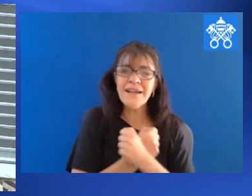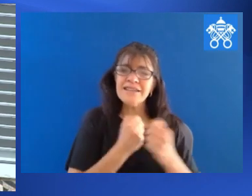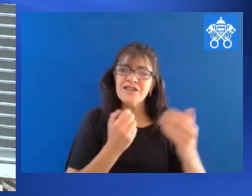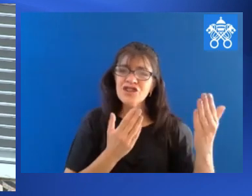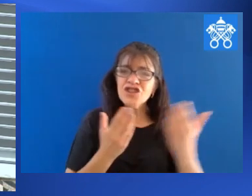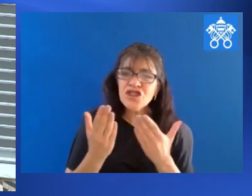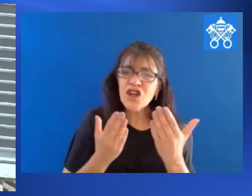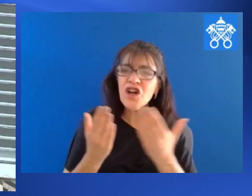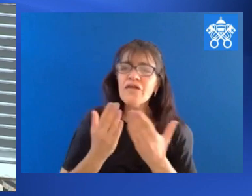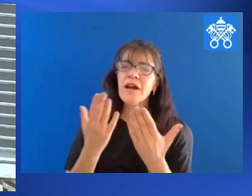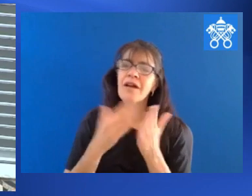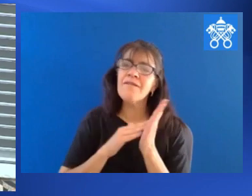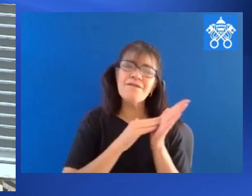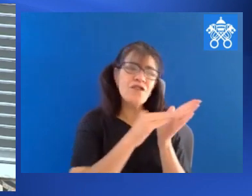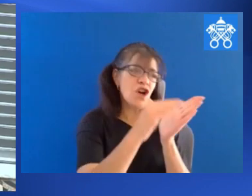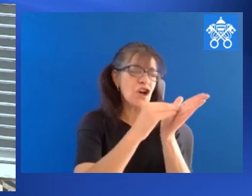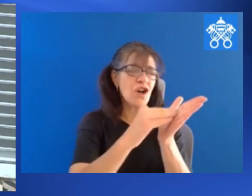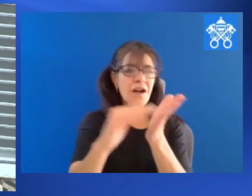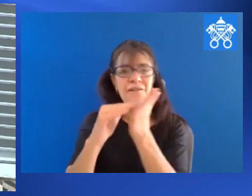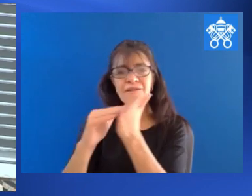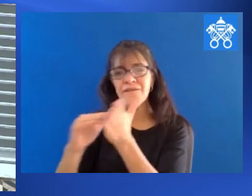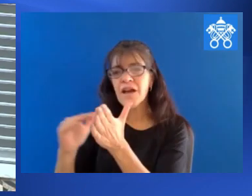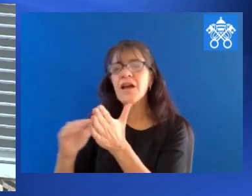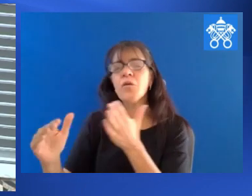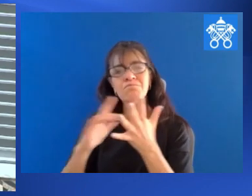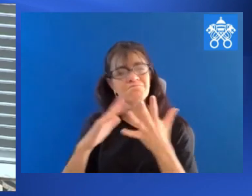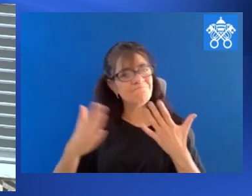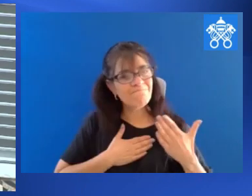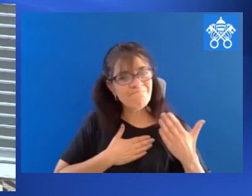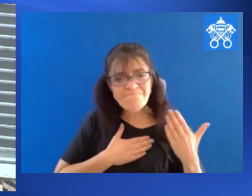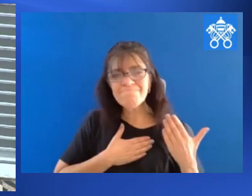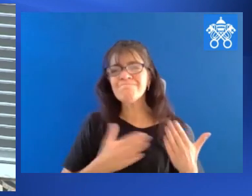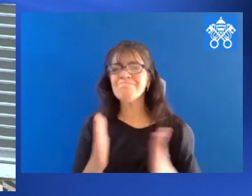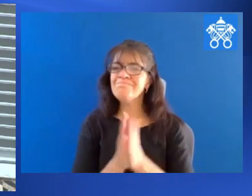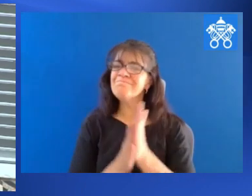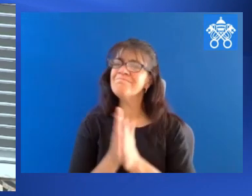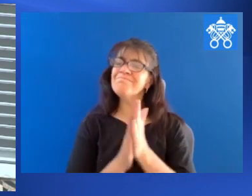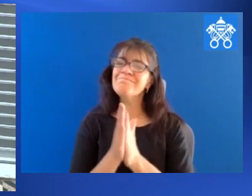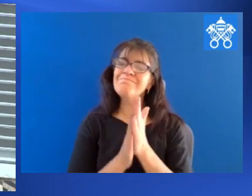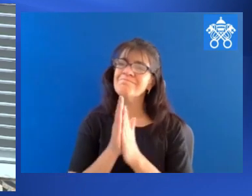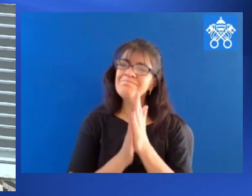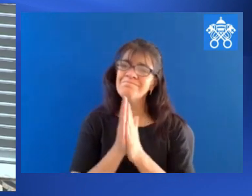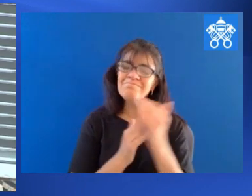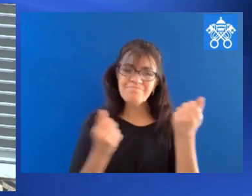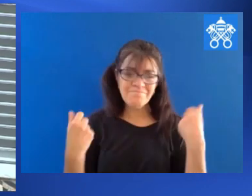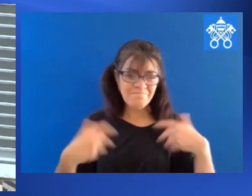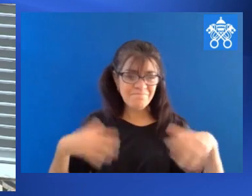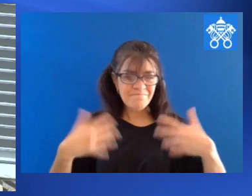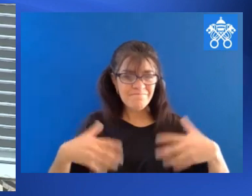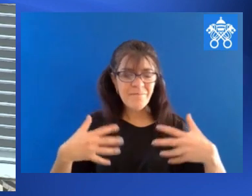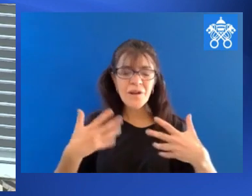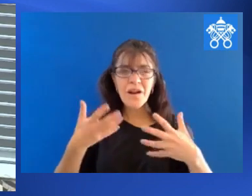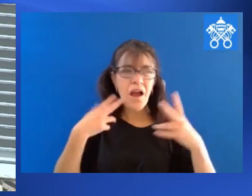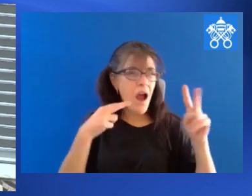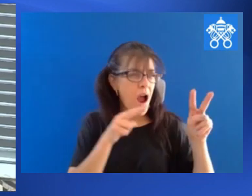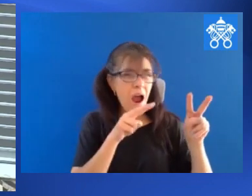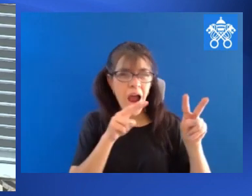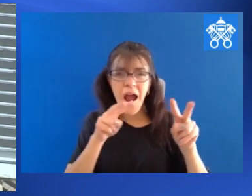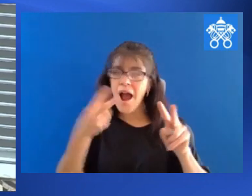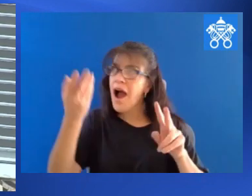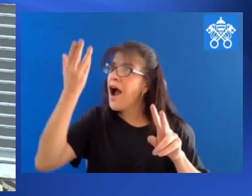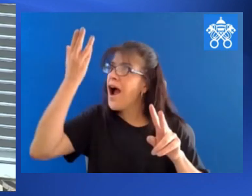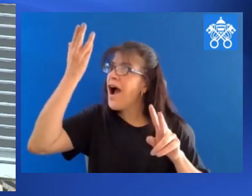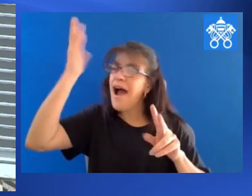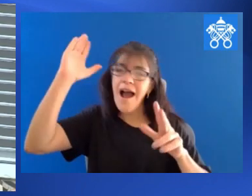loving, serving, and forgiving with greater earnestness and willingness. The contemplation of God's wonders,